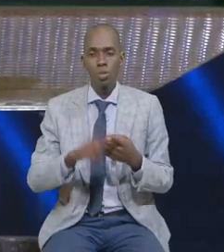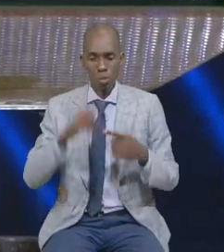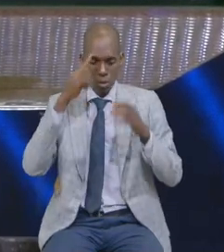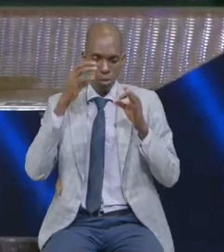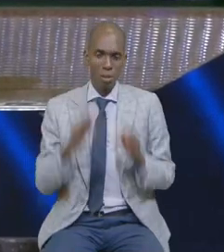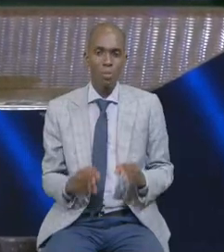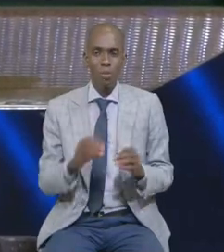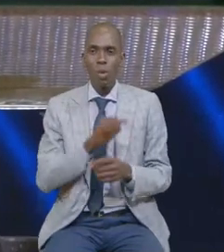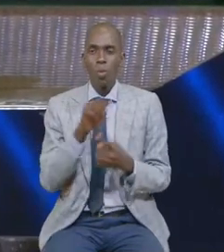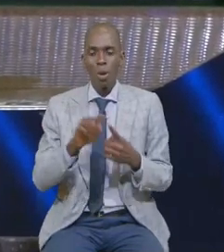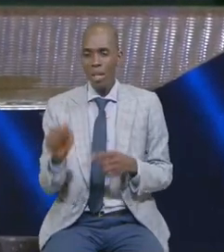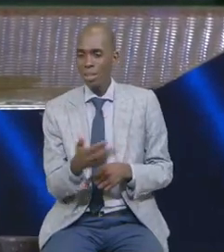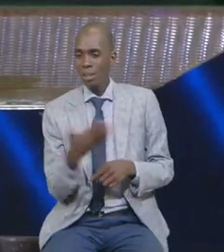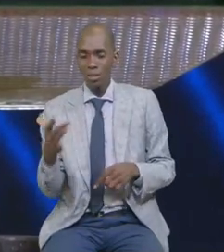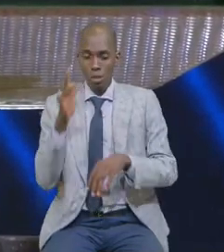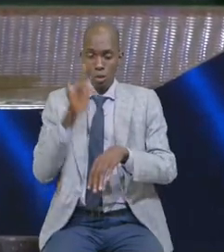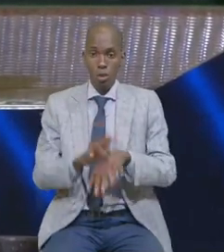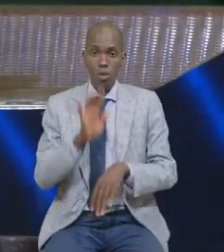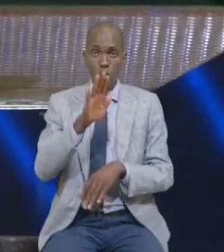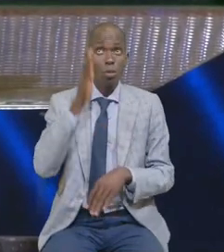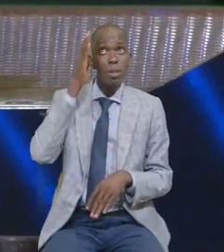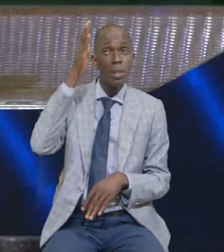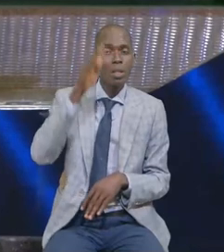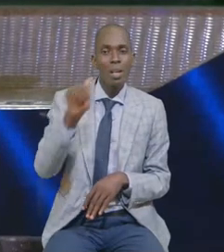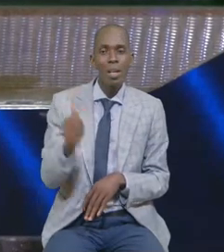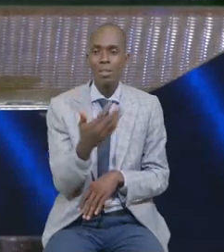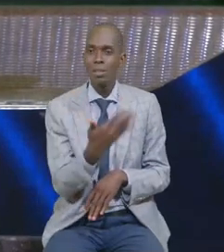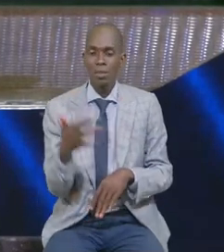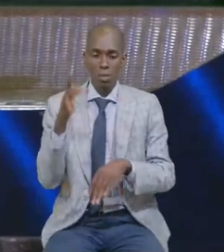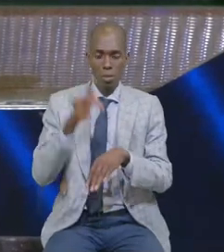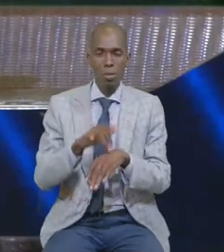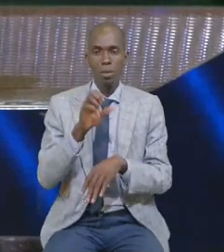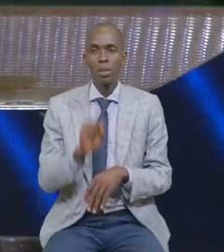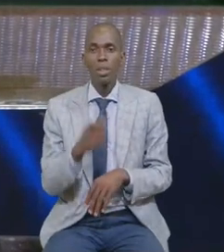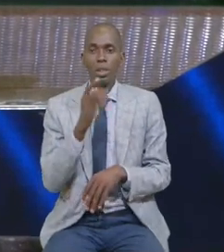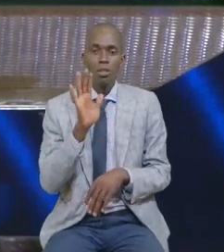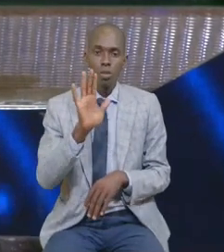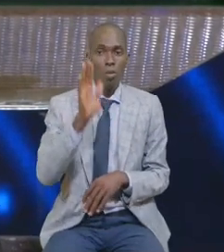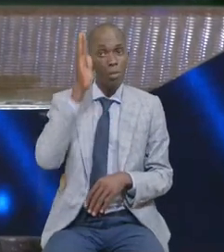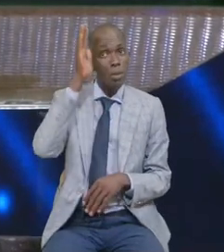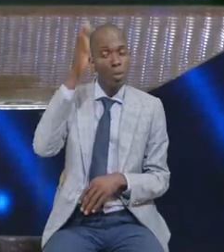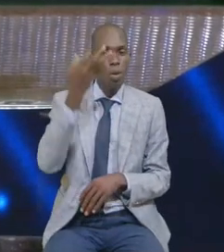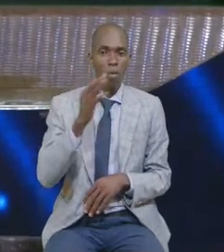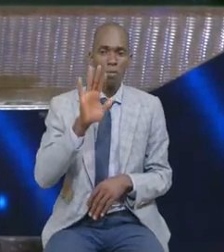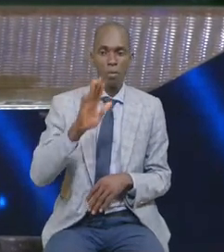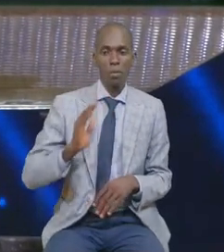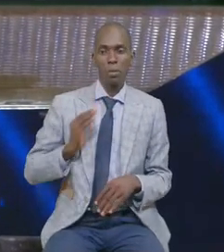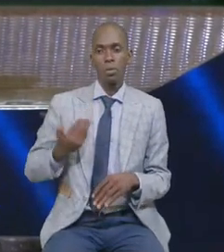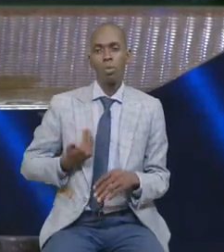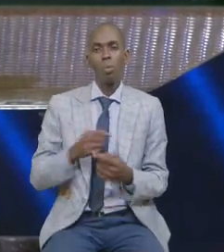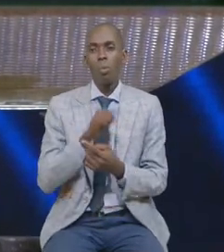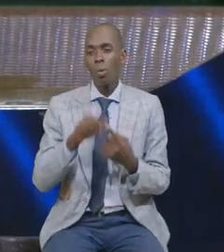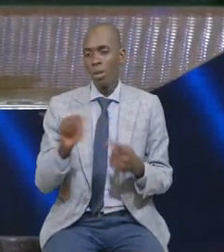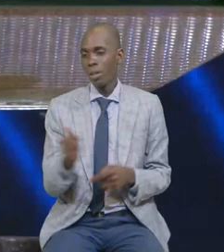anything touches your eternity, when anything touches the destiny of your soul, when